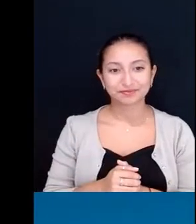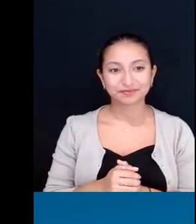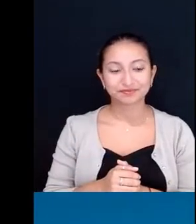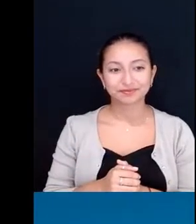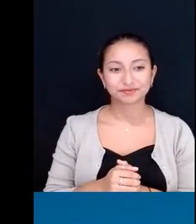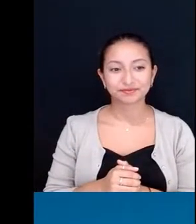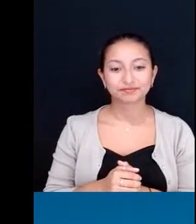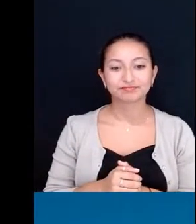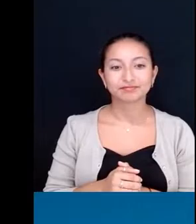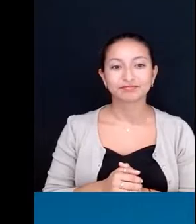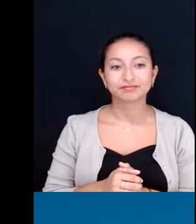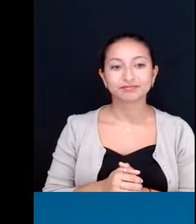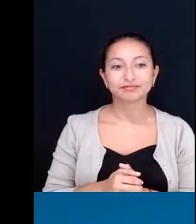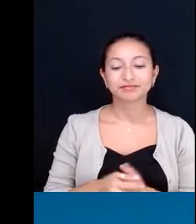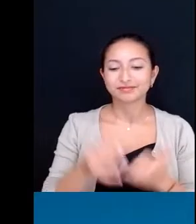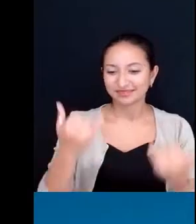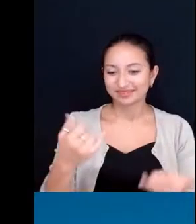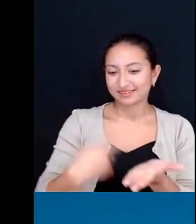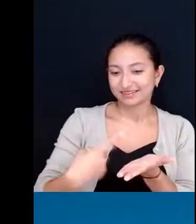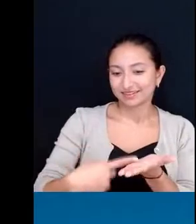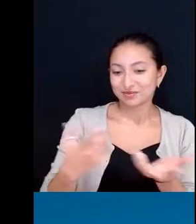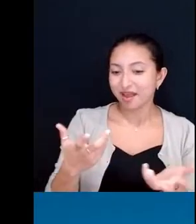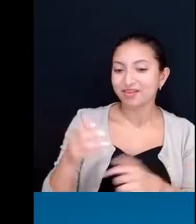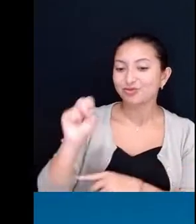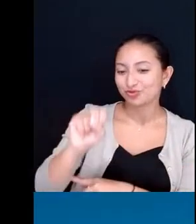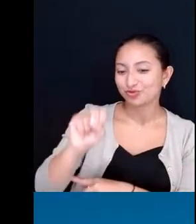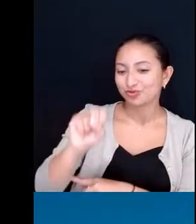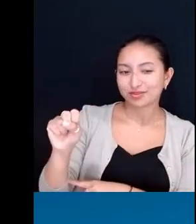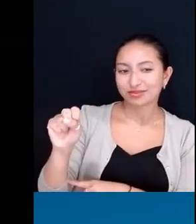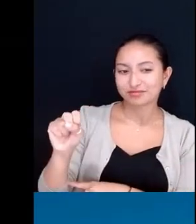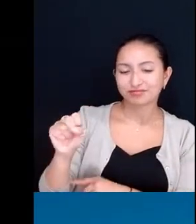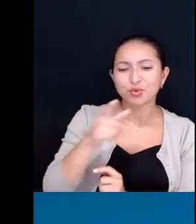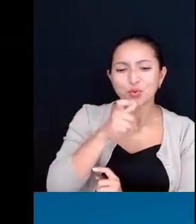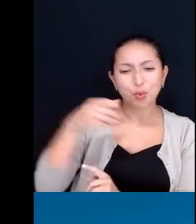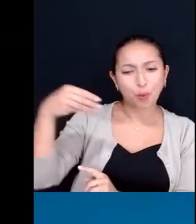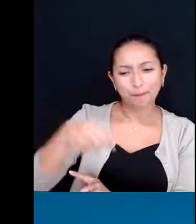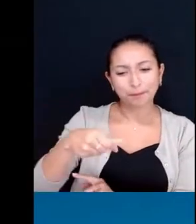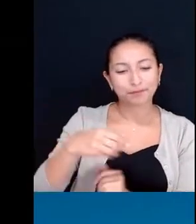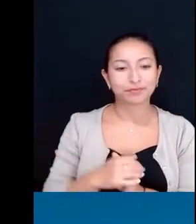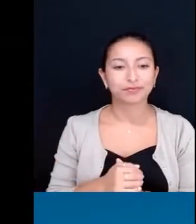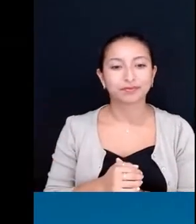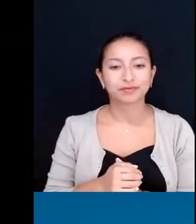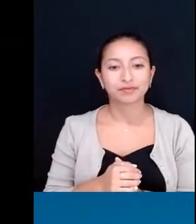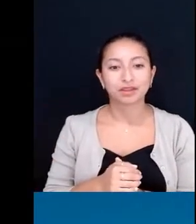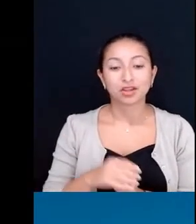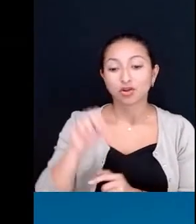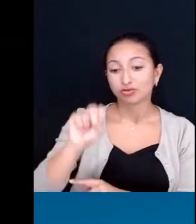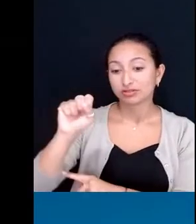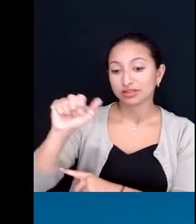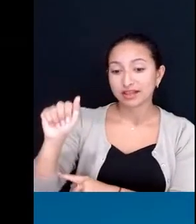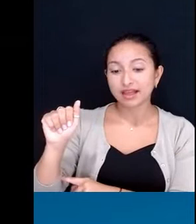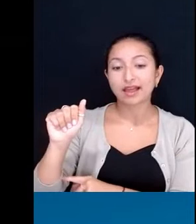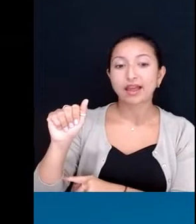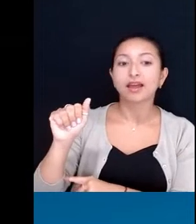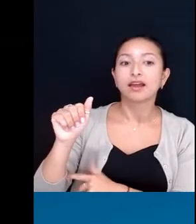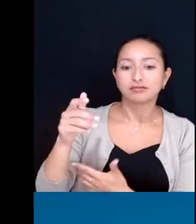Today, I want to talk about Social Security and who pays for Social Security. Now, the Social Security Administration is an